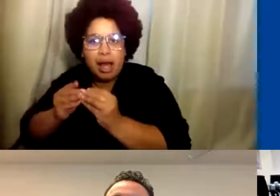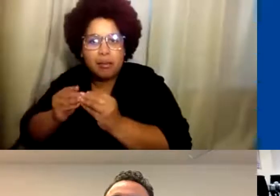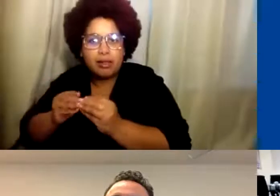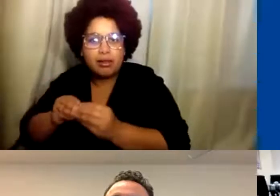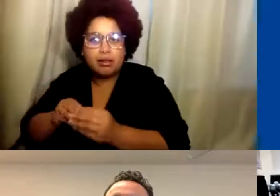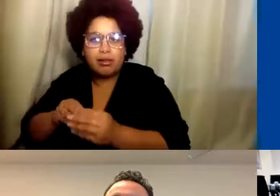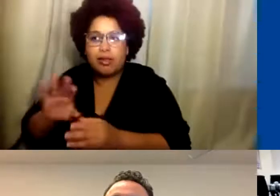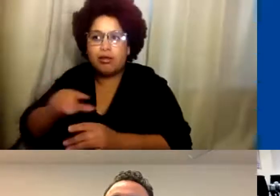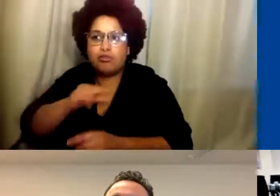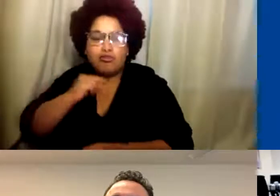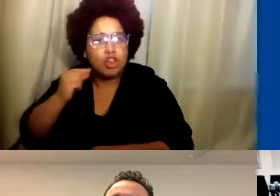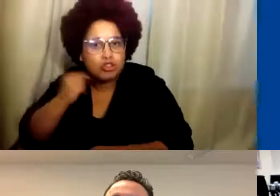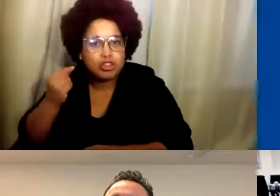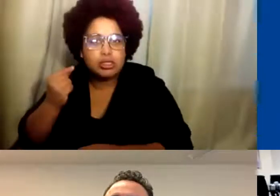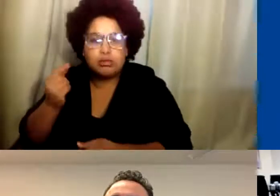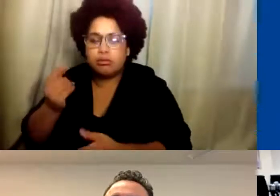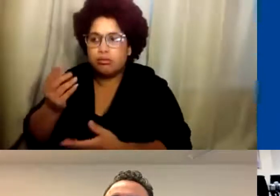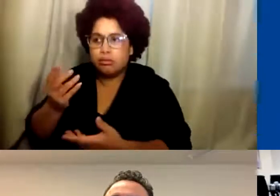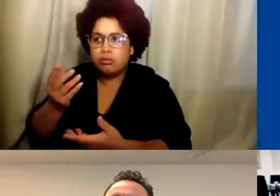would be helpful.